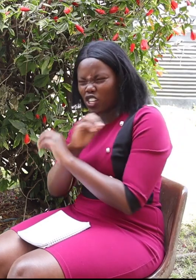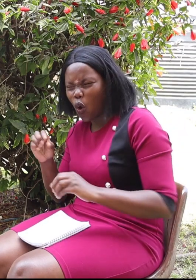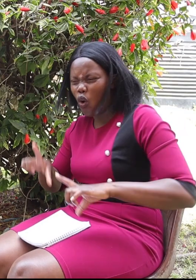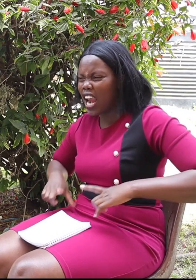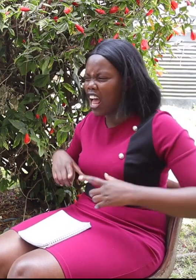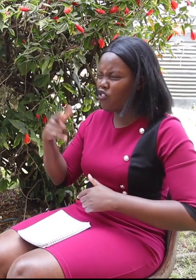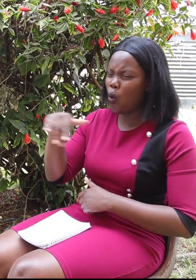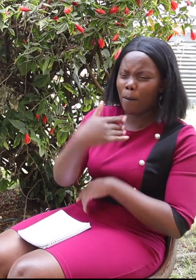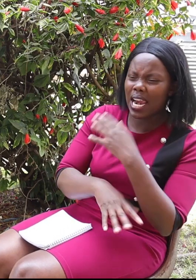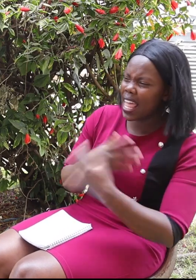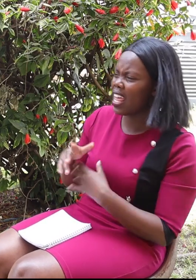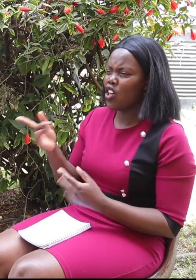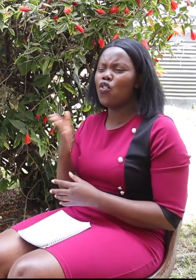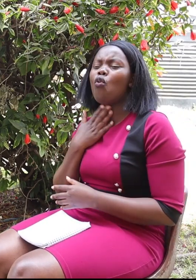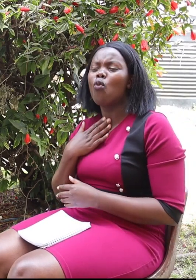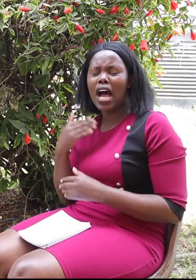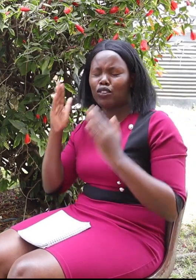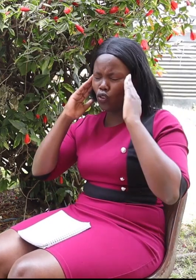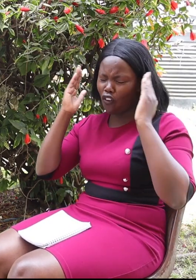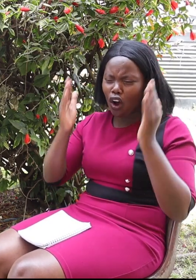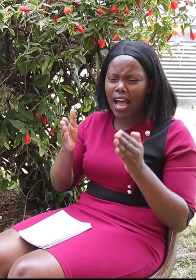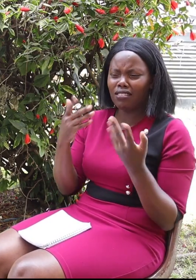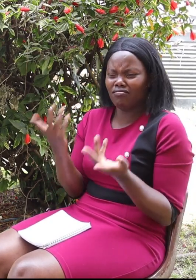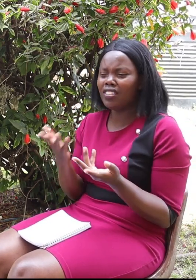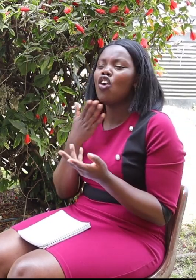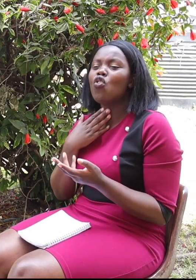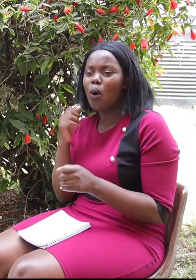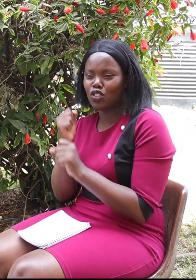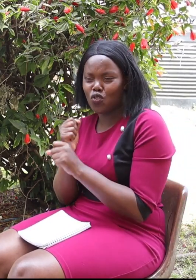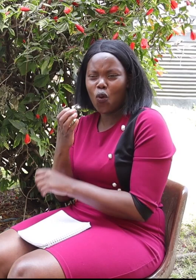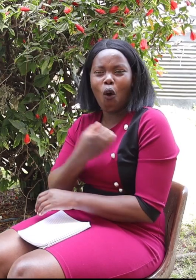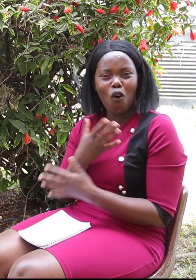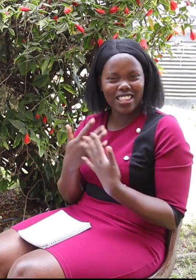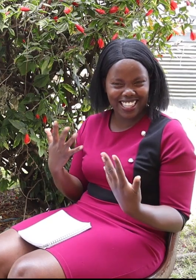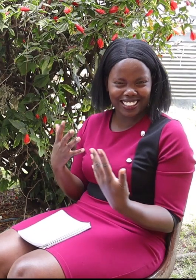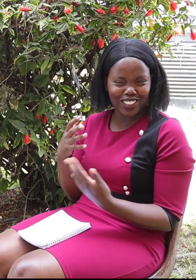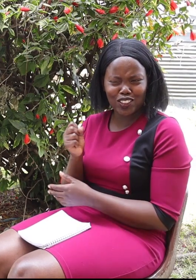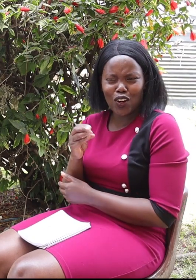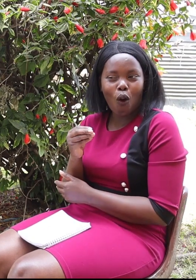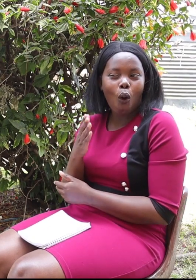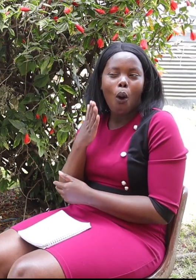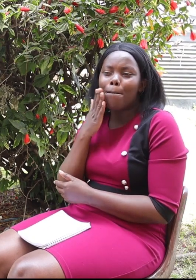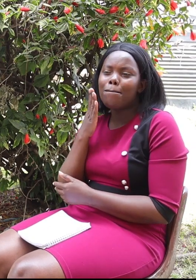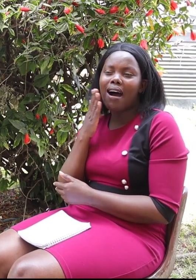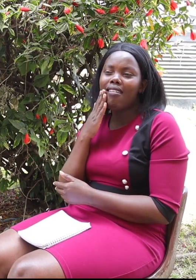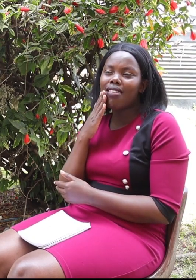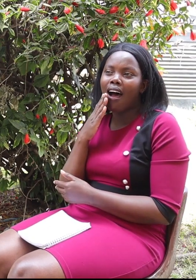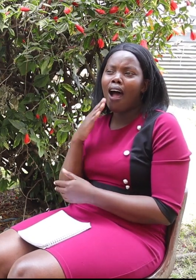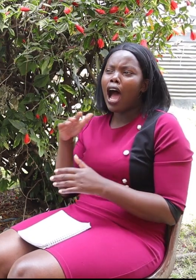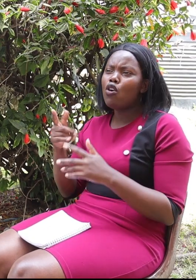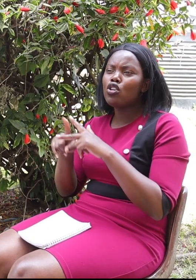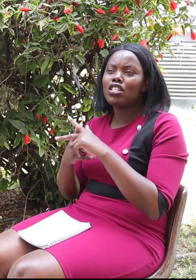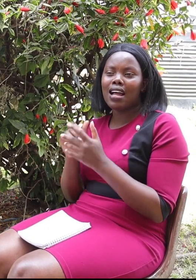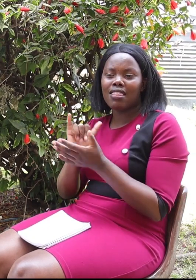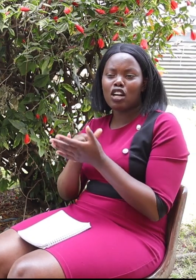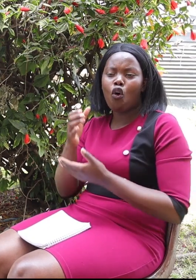you're young, you're not serious, maybe you're just playing, or you're not focused. Yeah, you want to do your own things. Now,